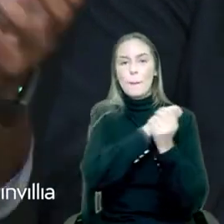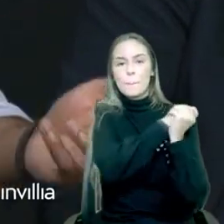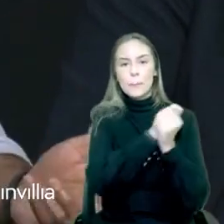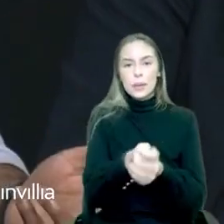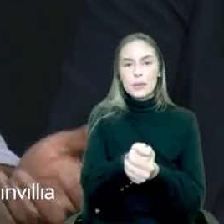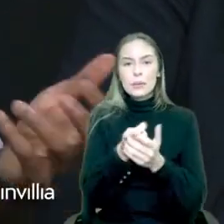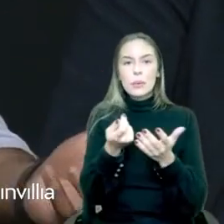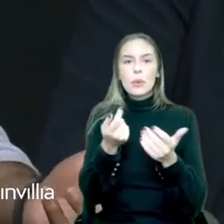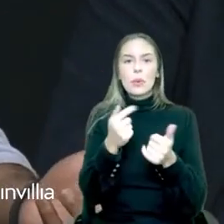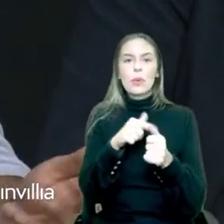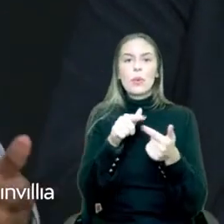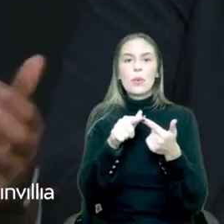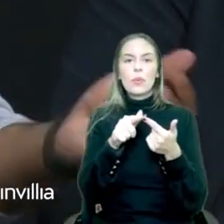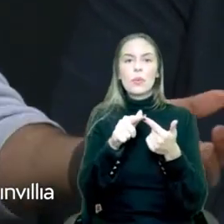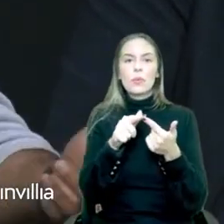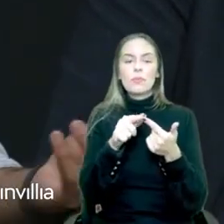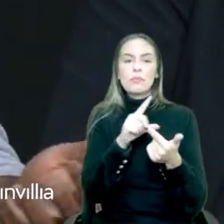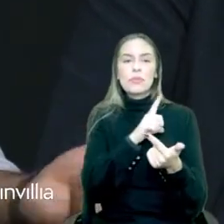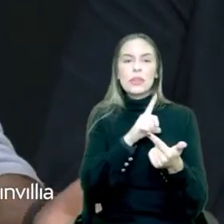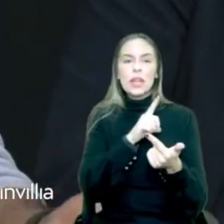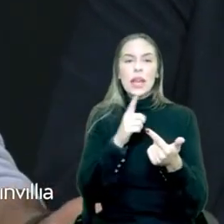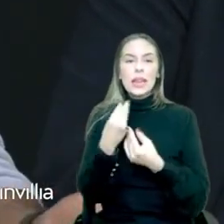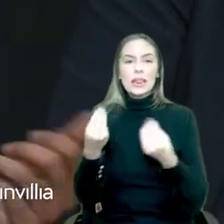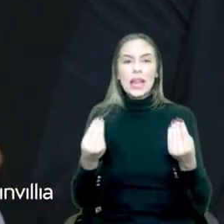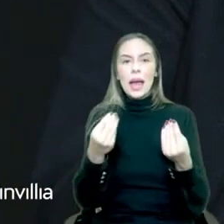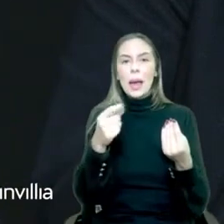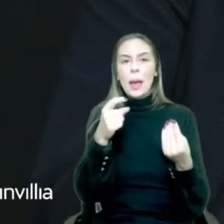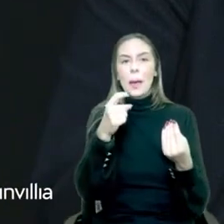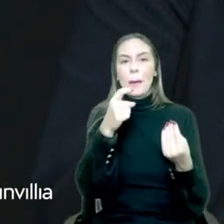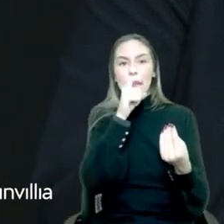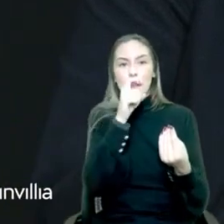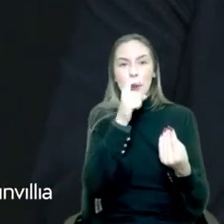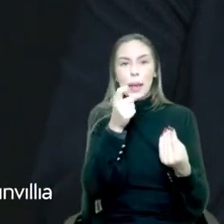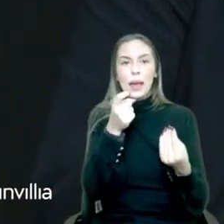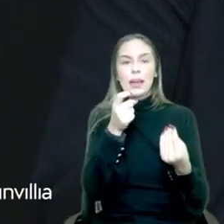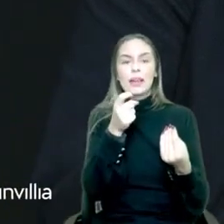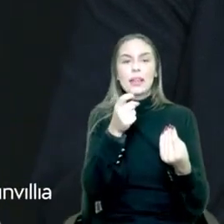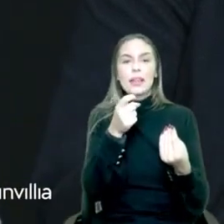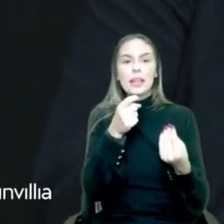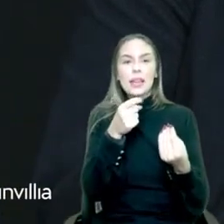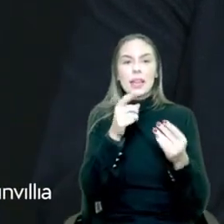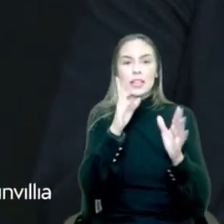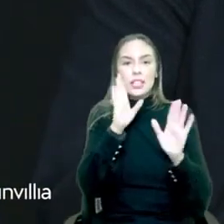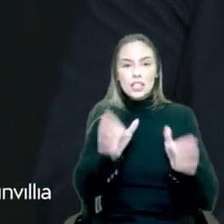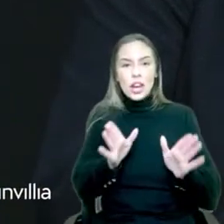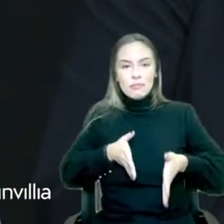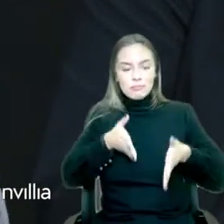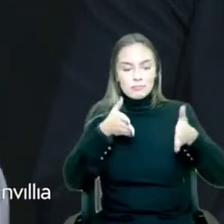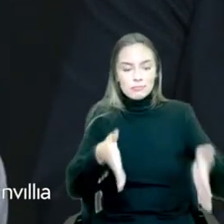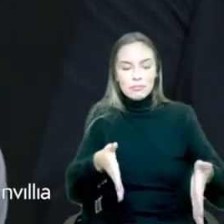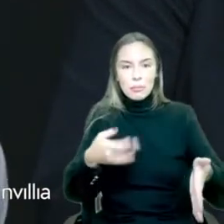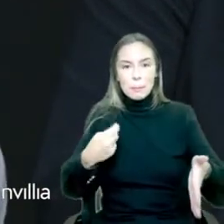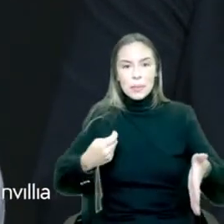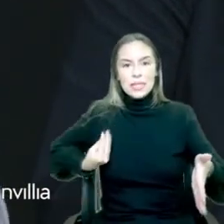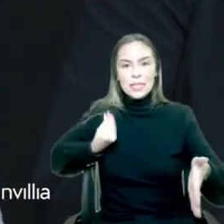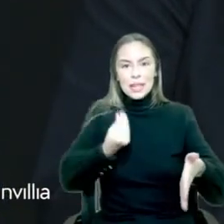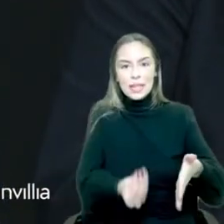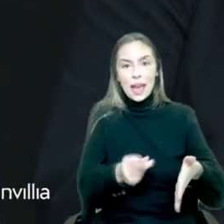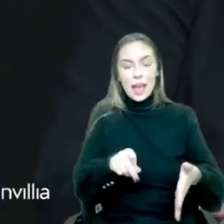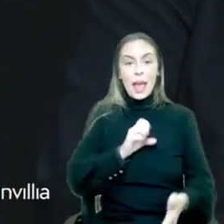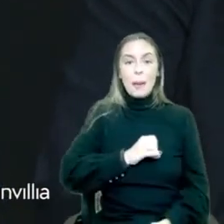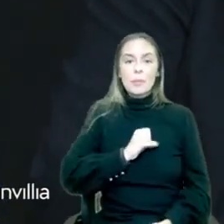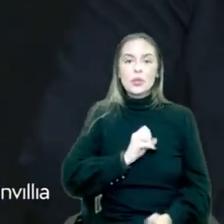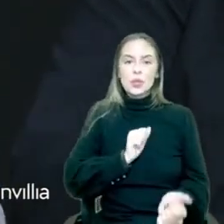to their dad's grave because their dad passed away before the Cubs won. It's a very passionate sport. So you want to be very,